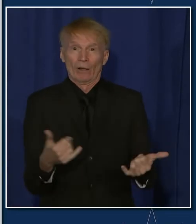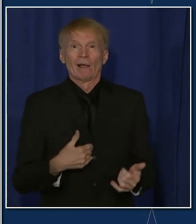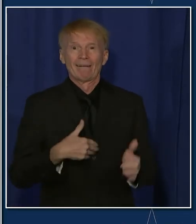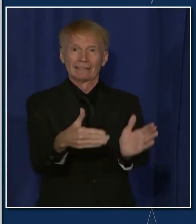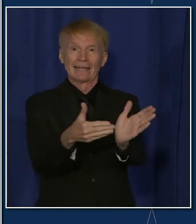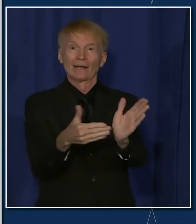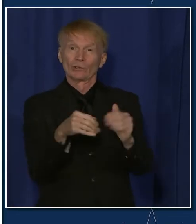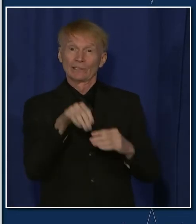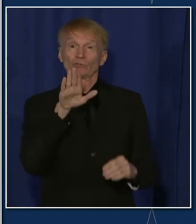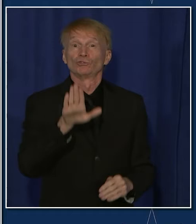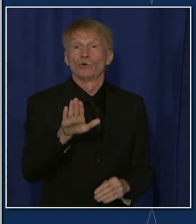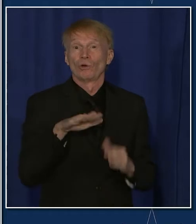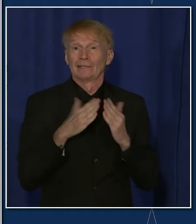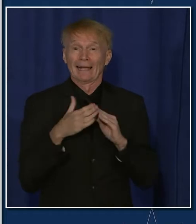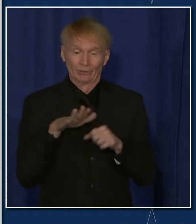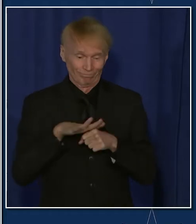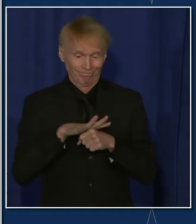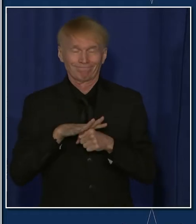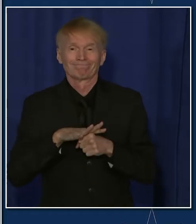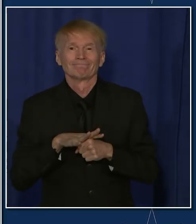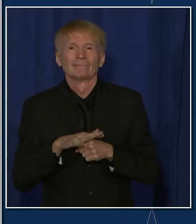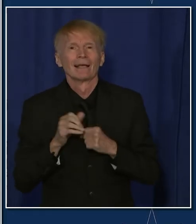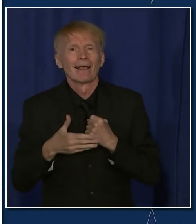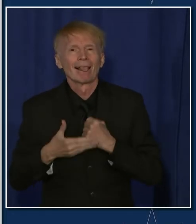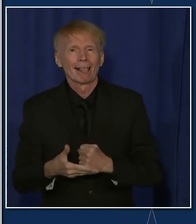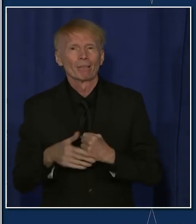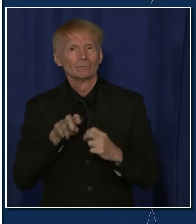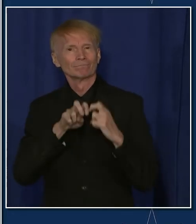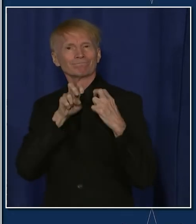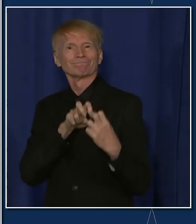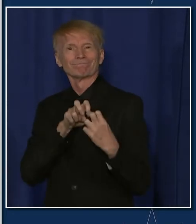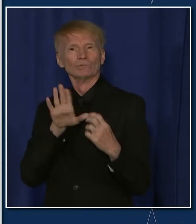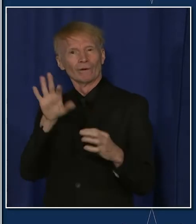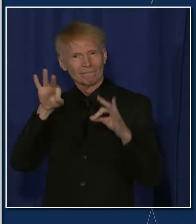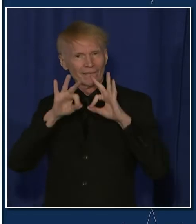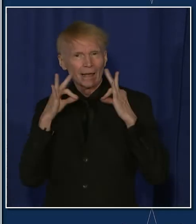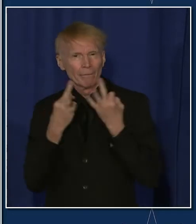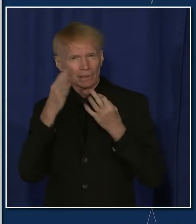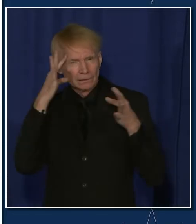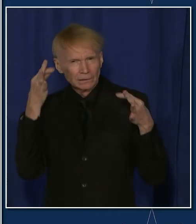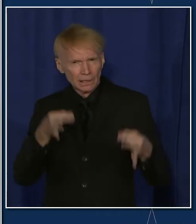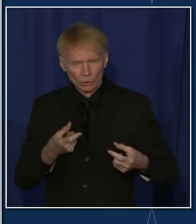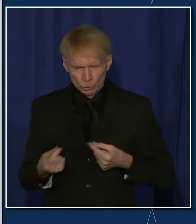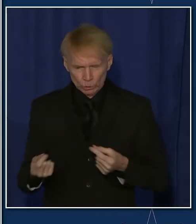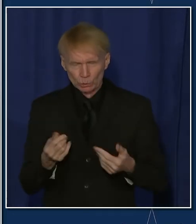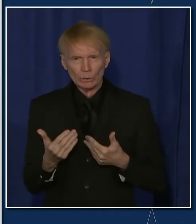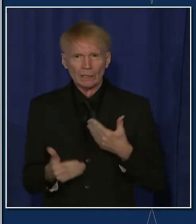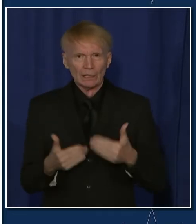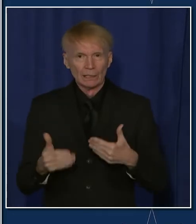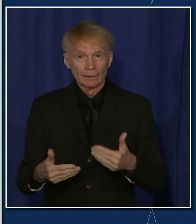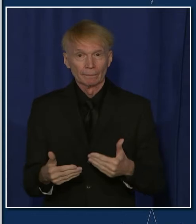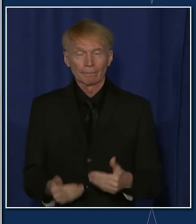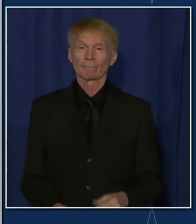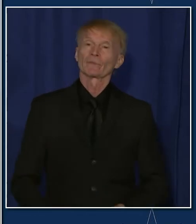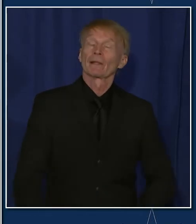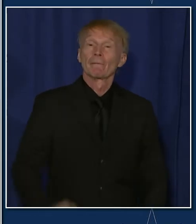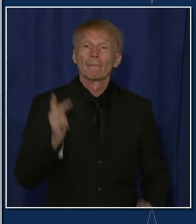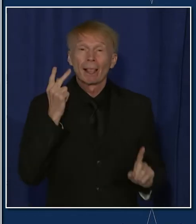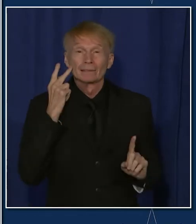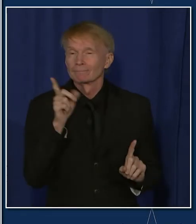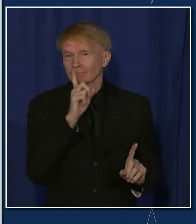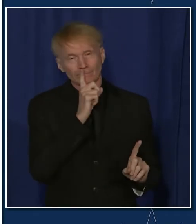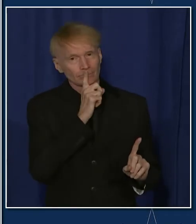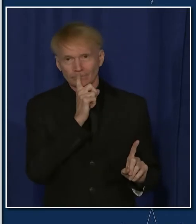your community here to help you and your family walk through this decision. Now, this isn't about politics. It's not